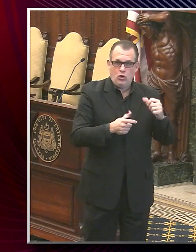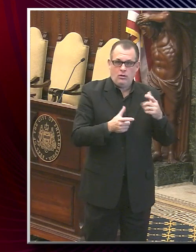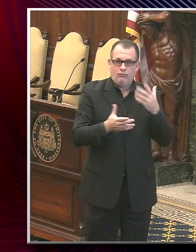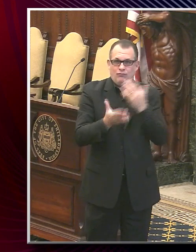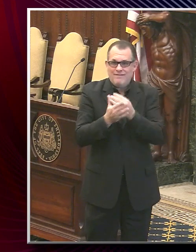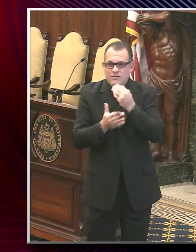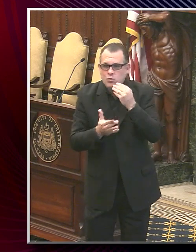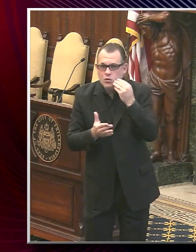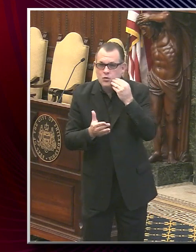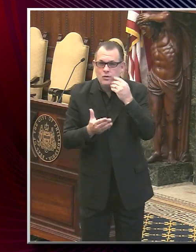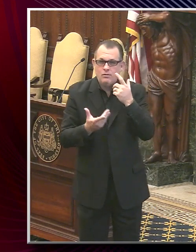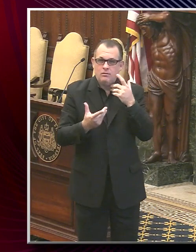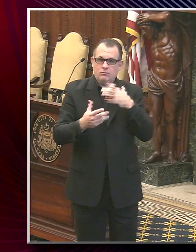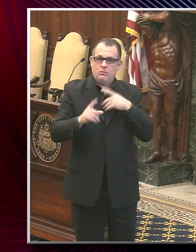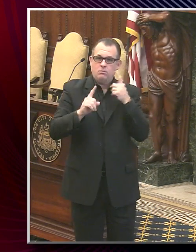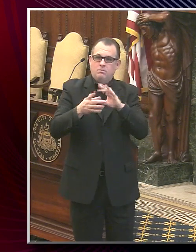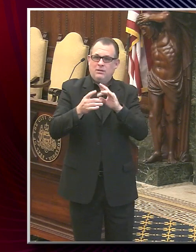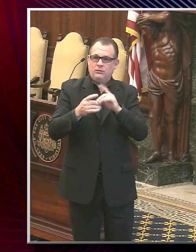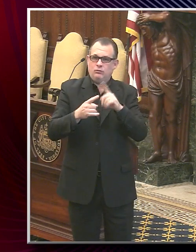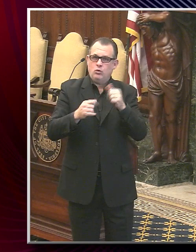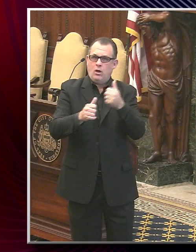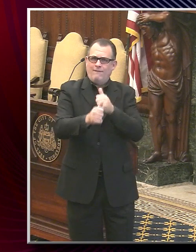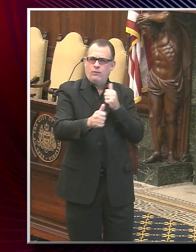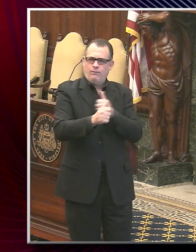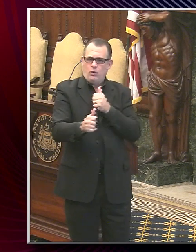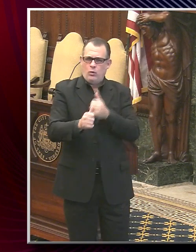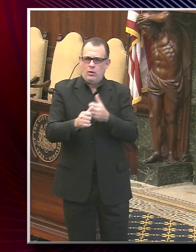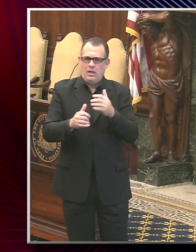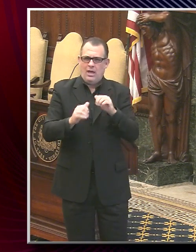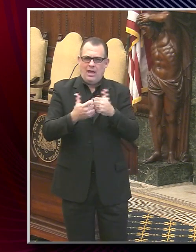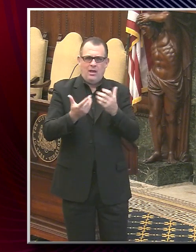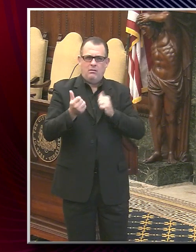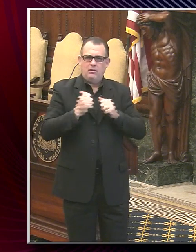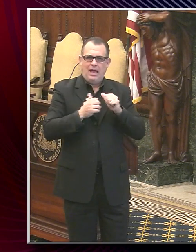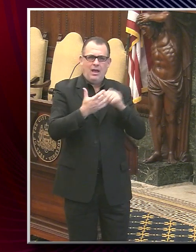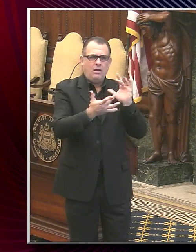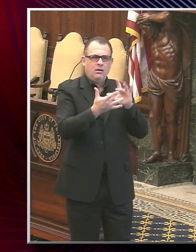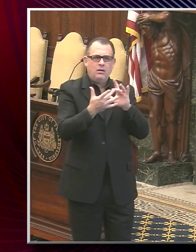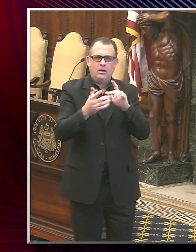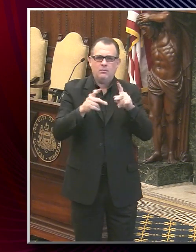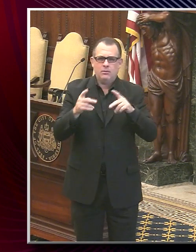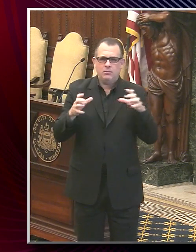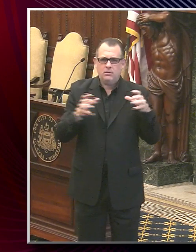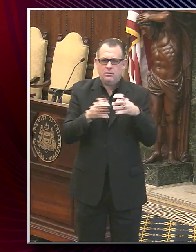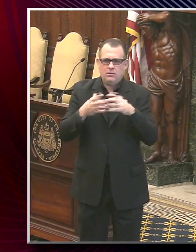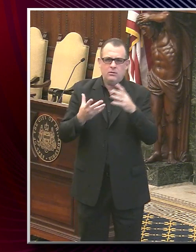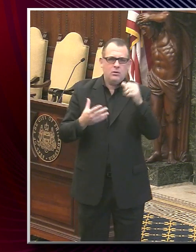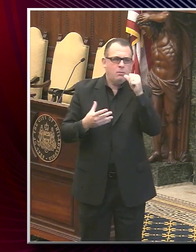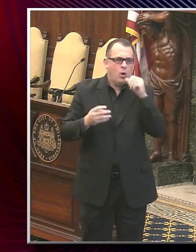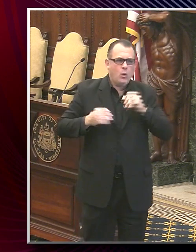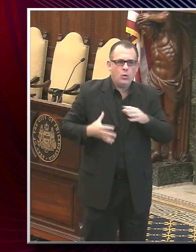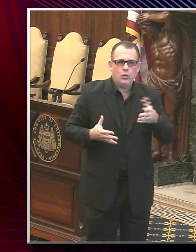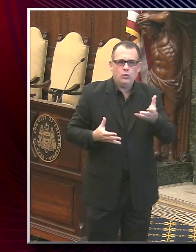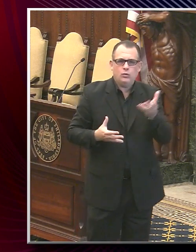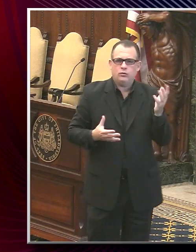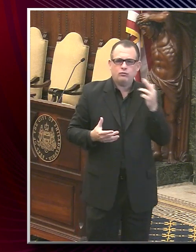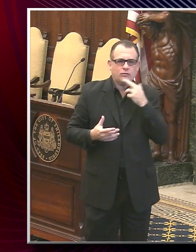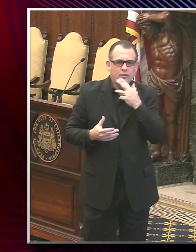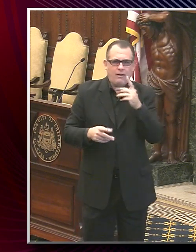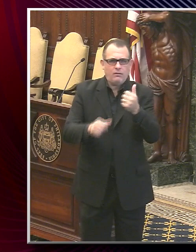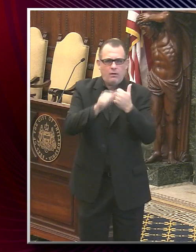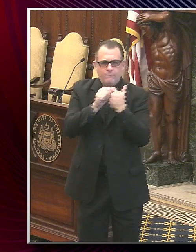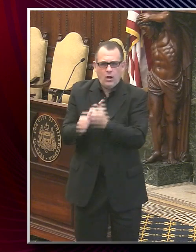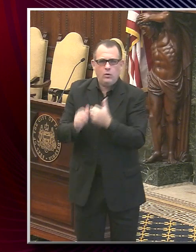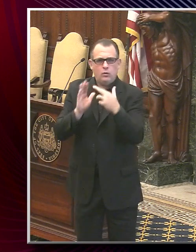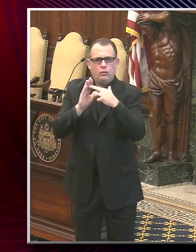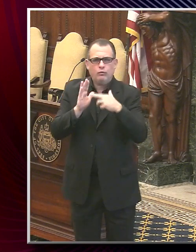to avoid that. But how do you reach out to these people, to the bar owners, to the restaurant owners, to make sure that they kind of fall in line and respect